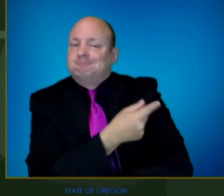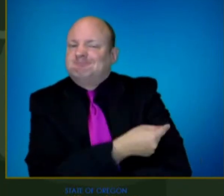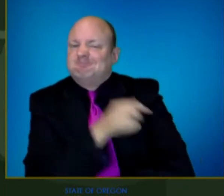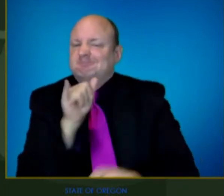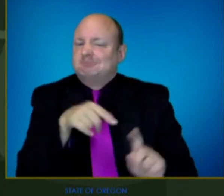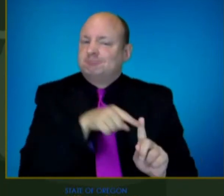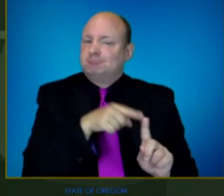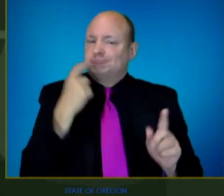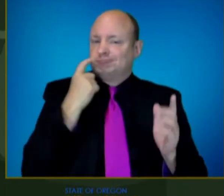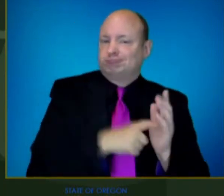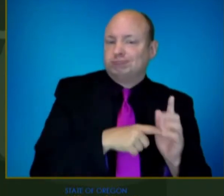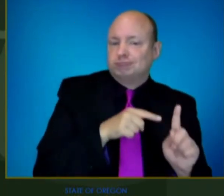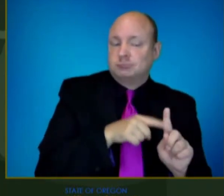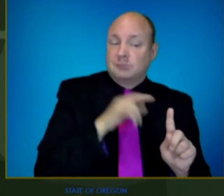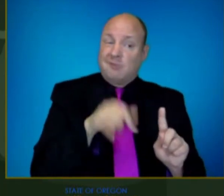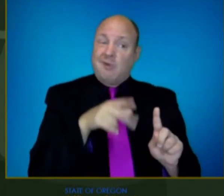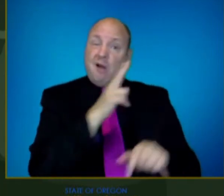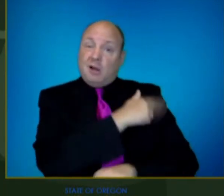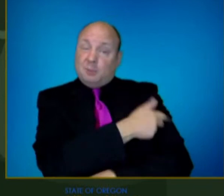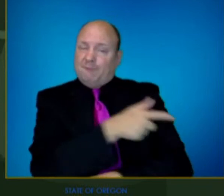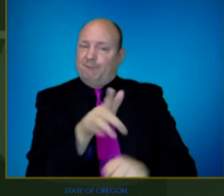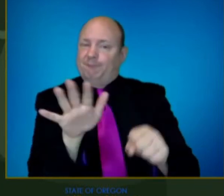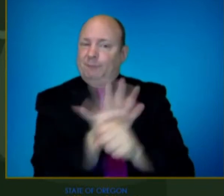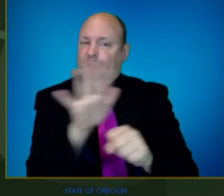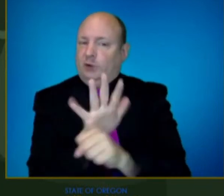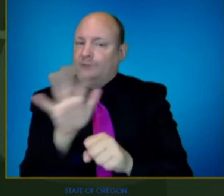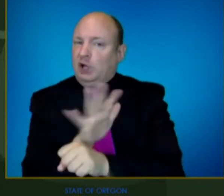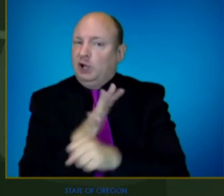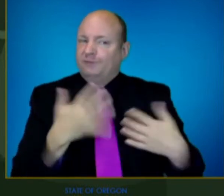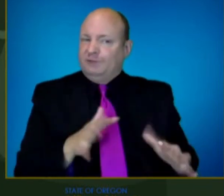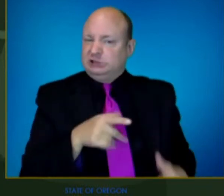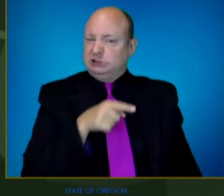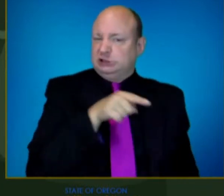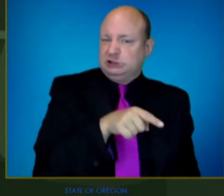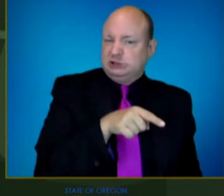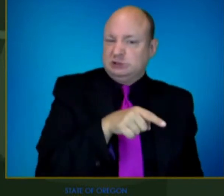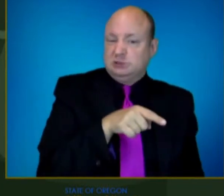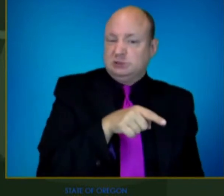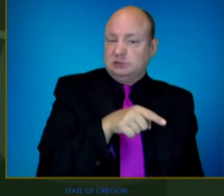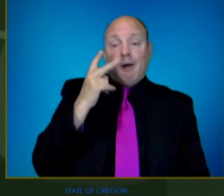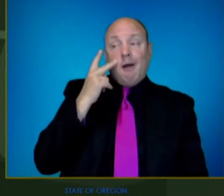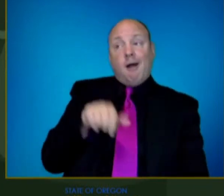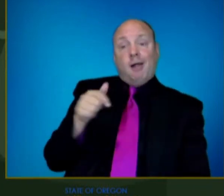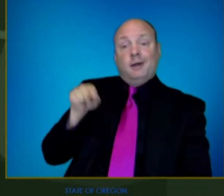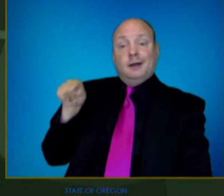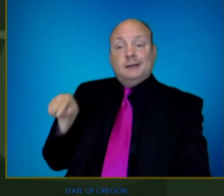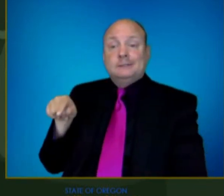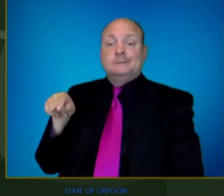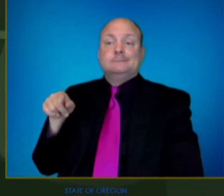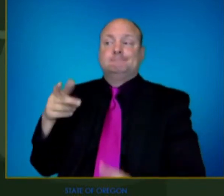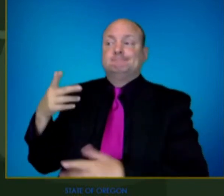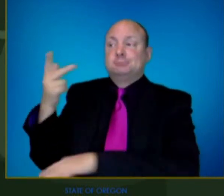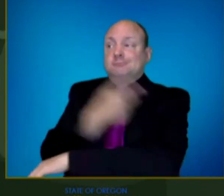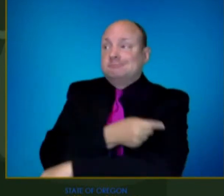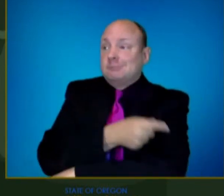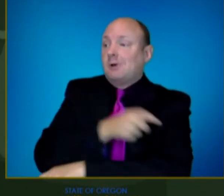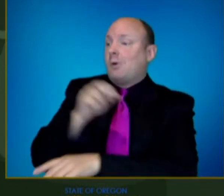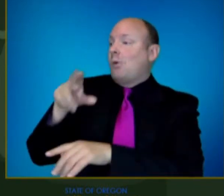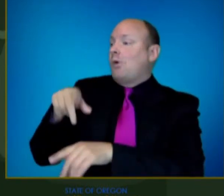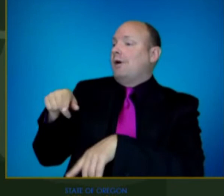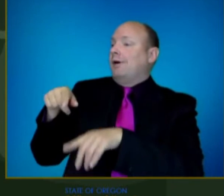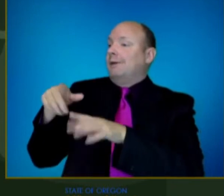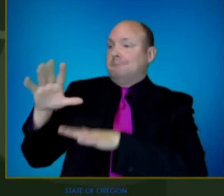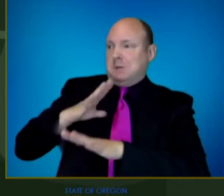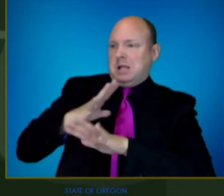all Oregonians in need of hospital care. This onslaught of new cases and virus-related hospitalizations is